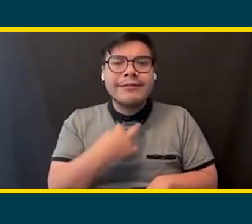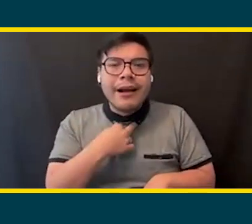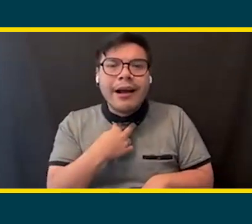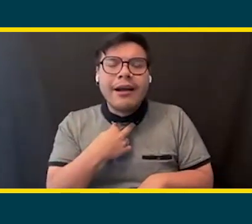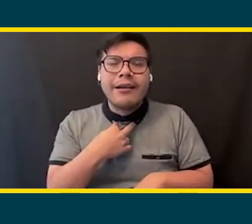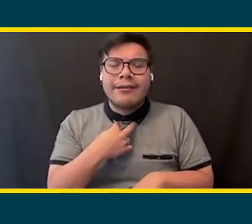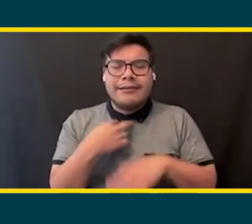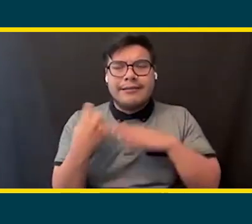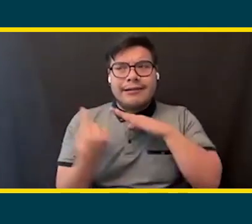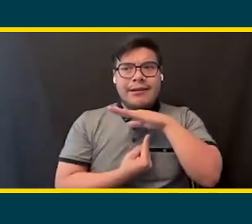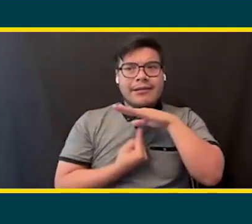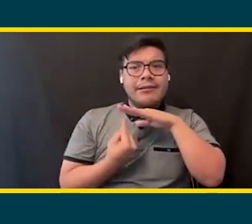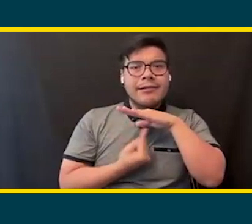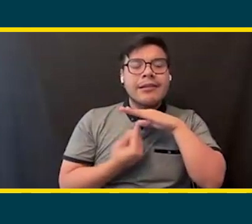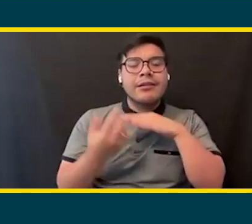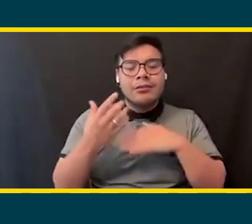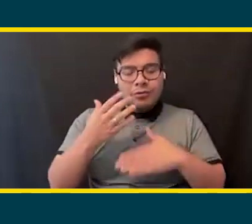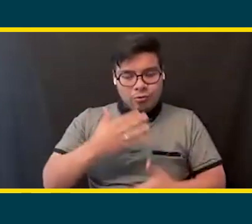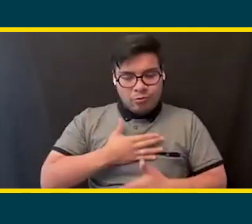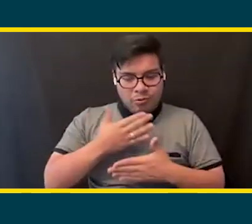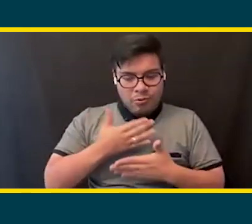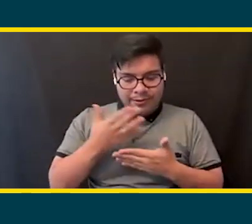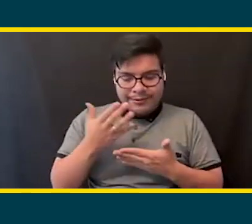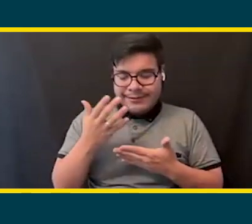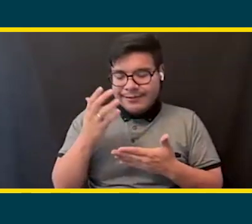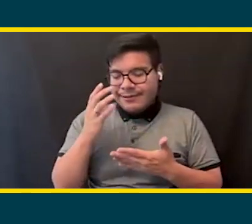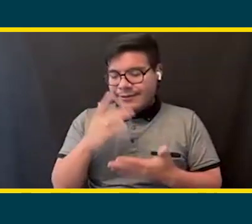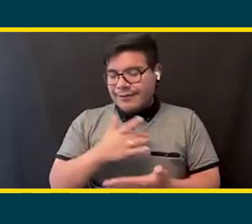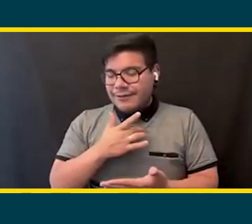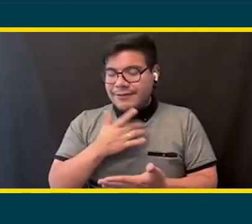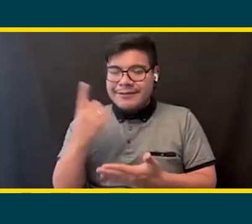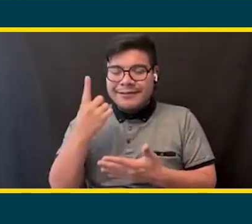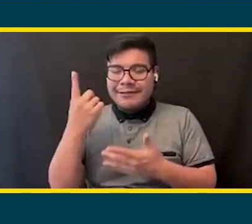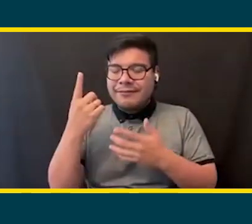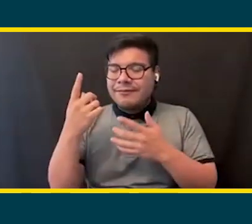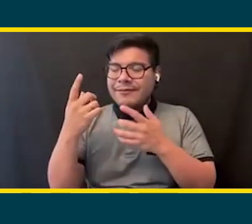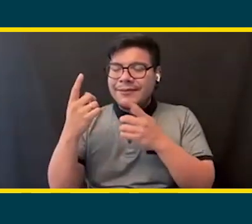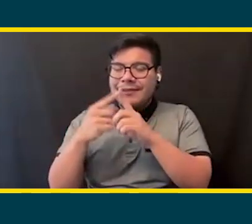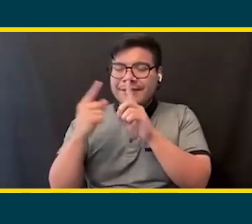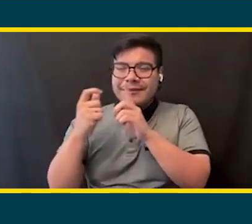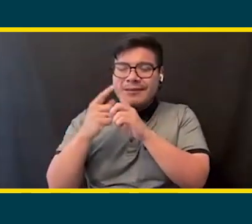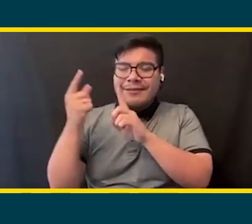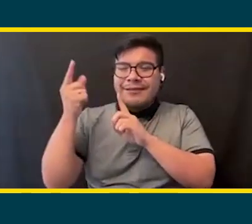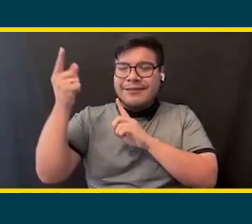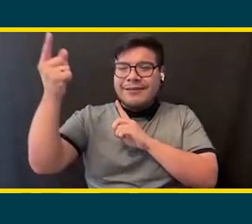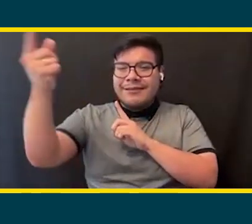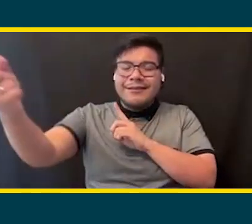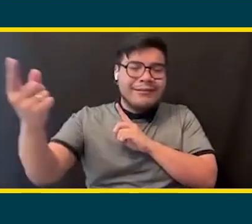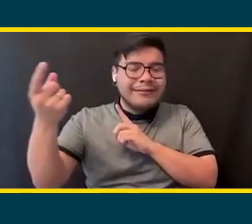isolated, and joy feels like something that is very far off from